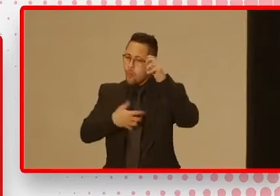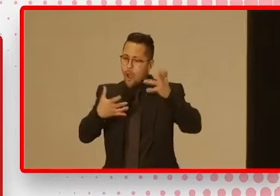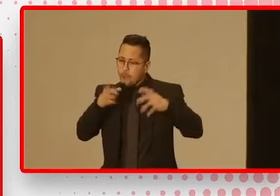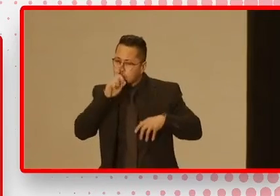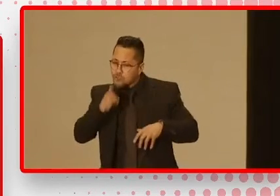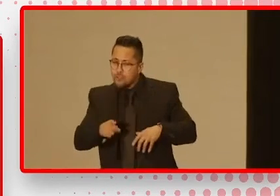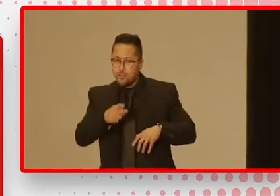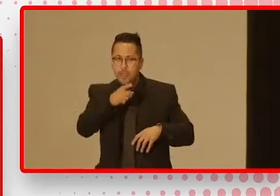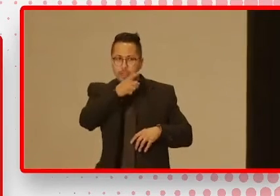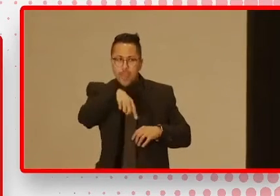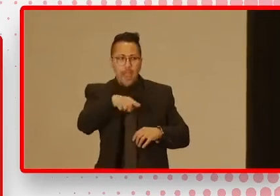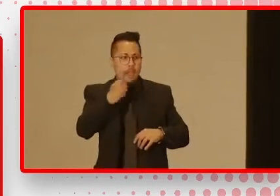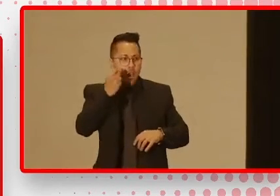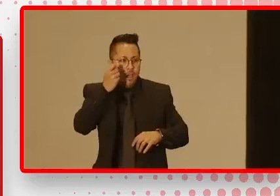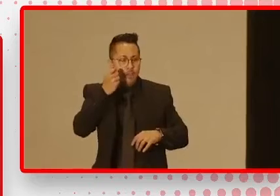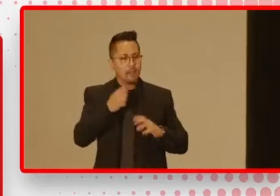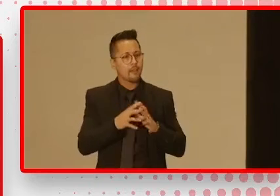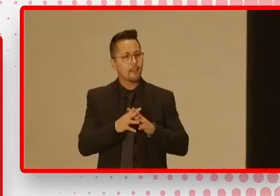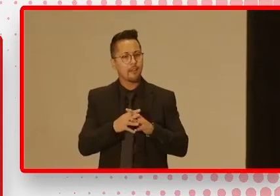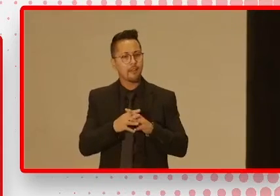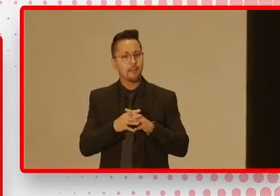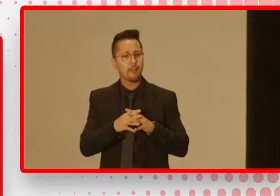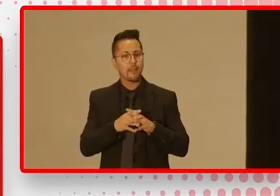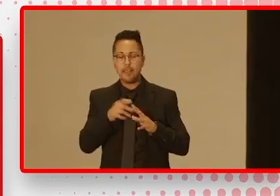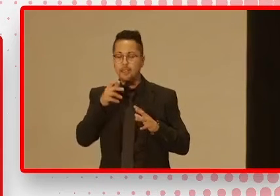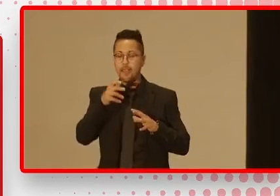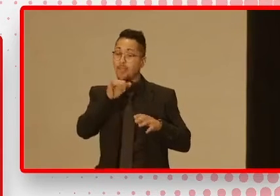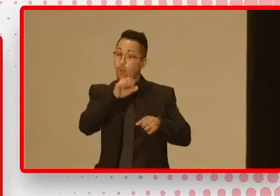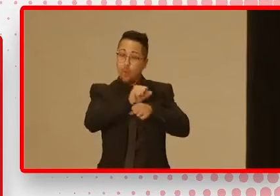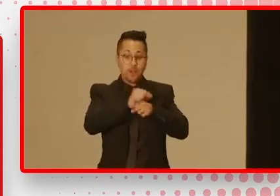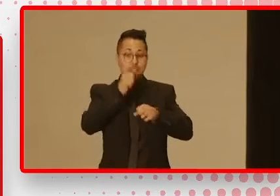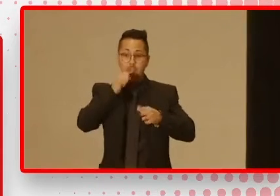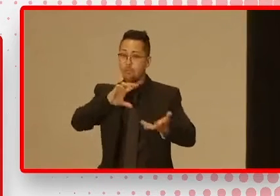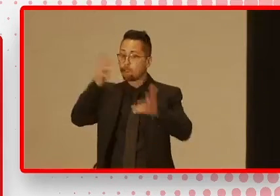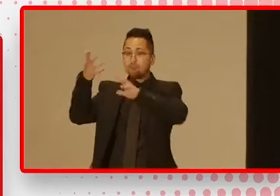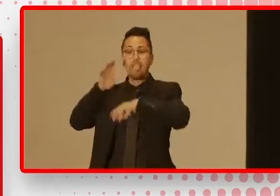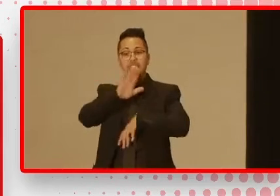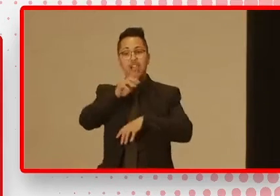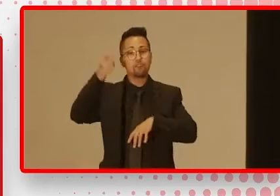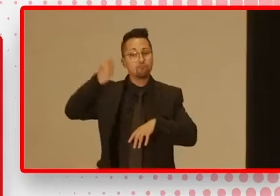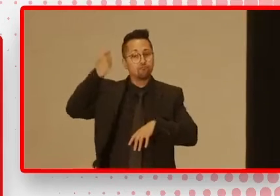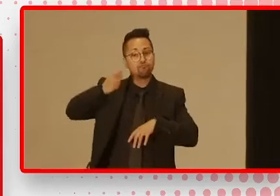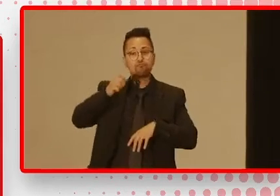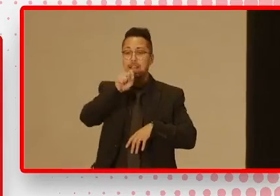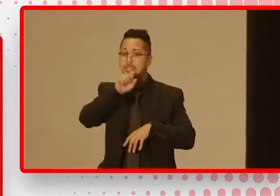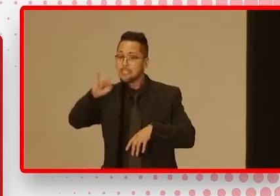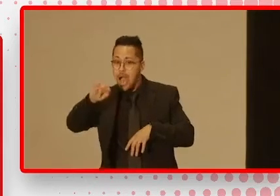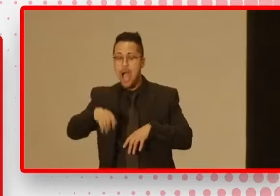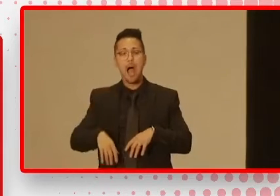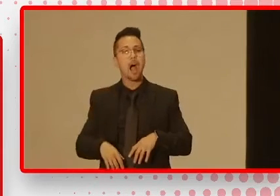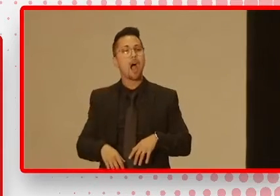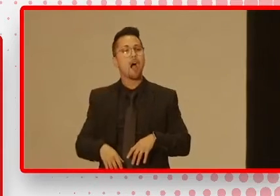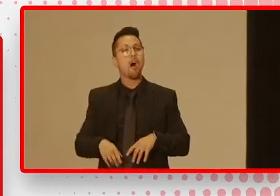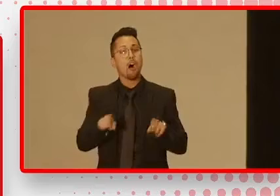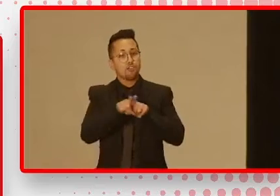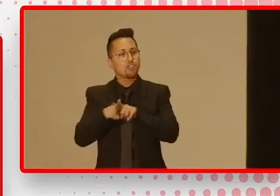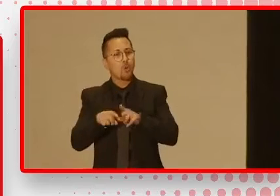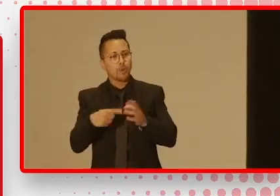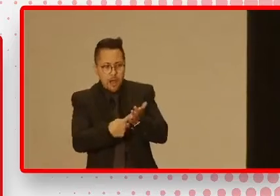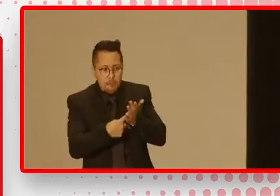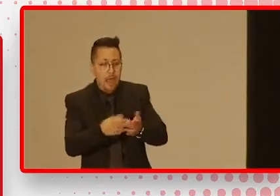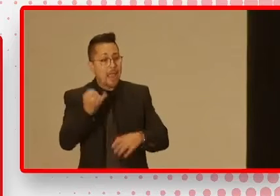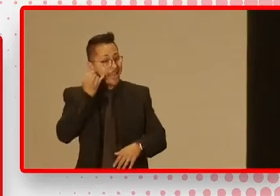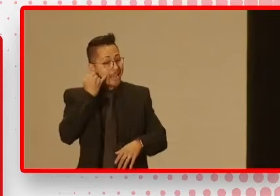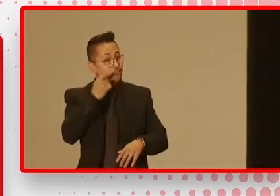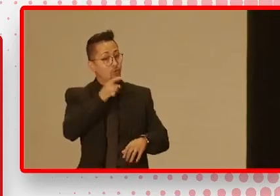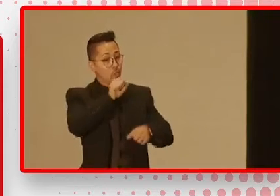understand, impact on their Social Security if they go to work. But we also talk to them about, if you worked full-time, this is what your